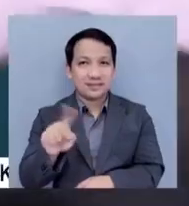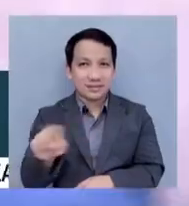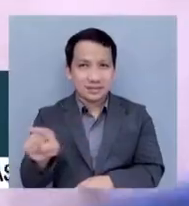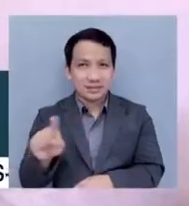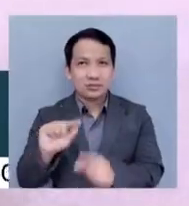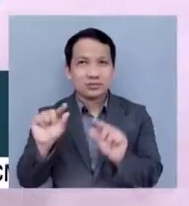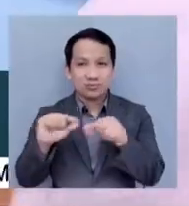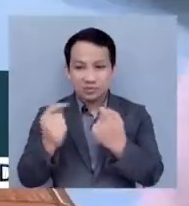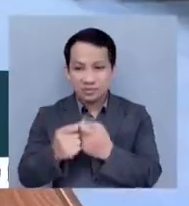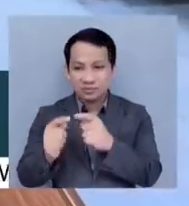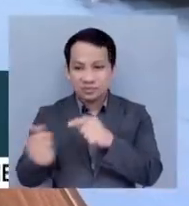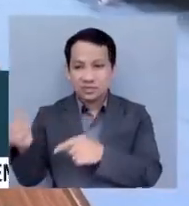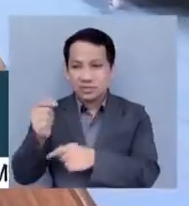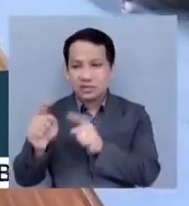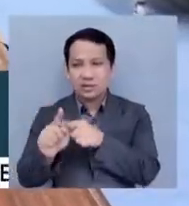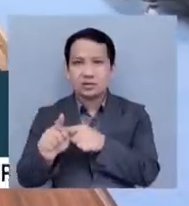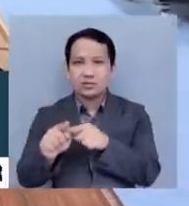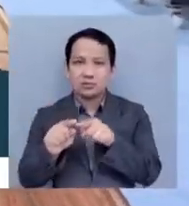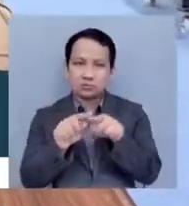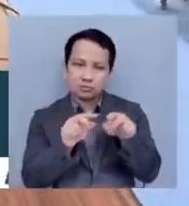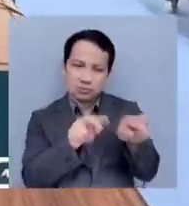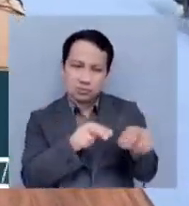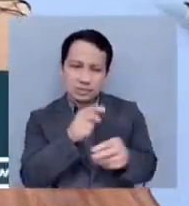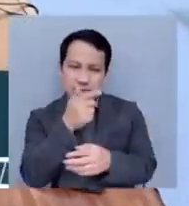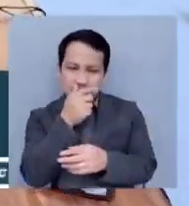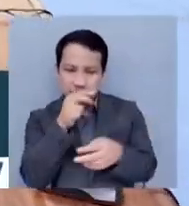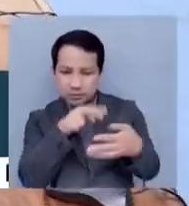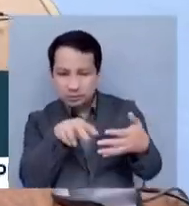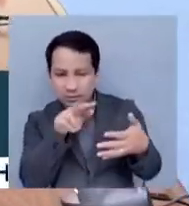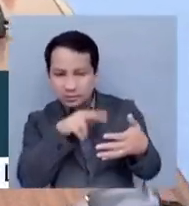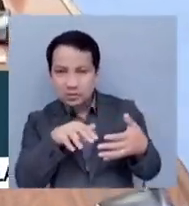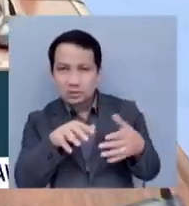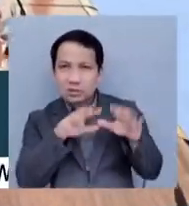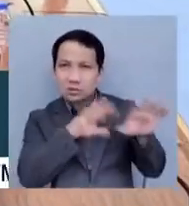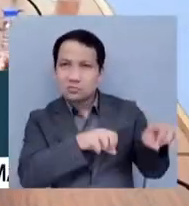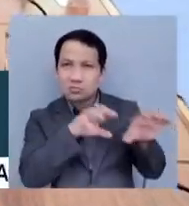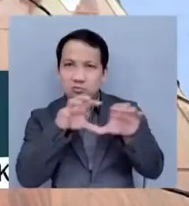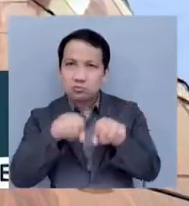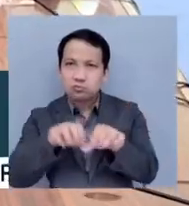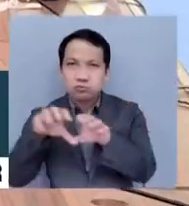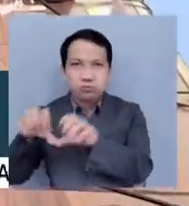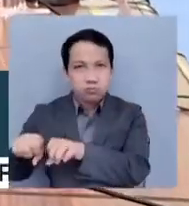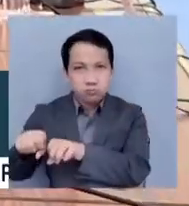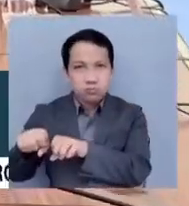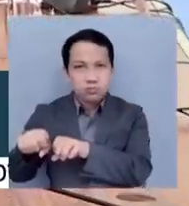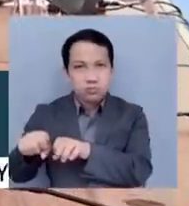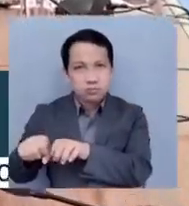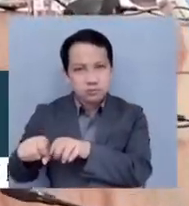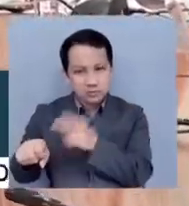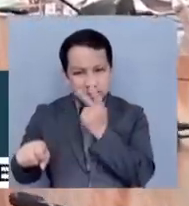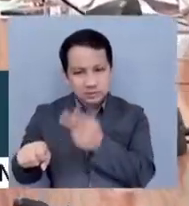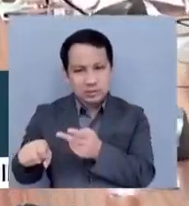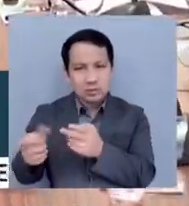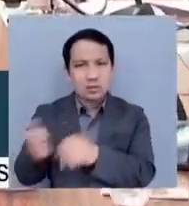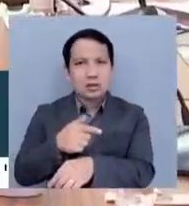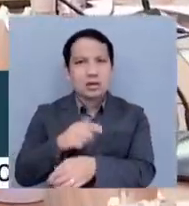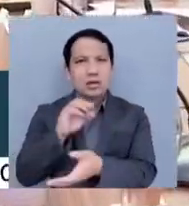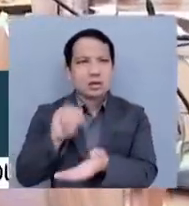Kasi, tinitignan ko doon yung mga nahuhuli nila na Juan. Nandun yung